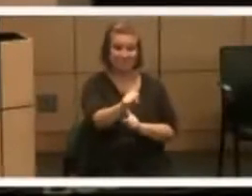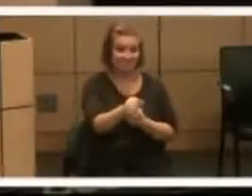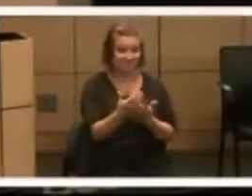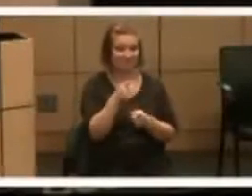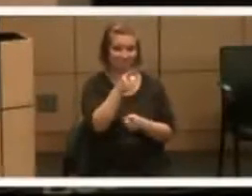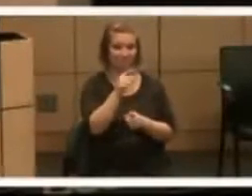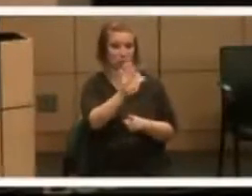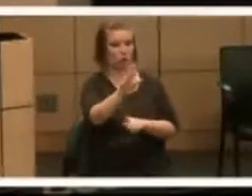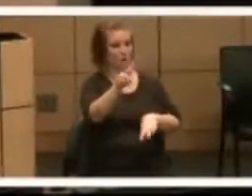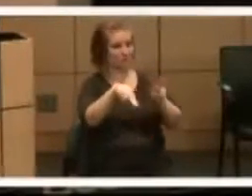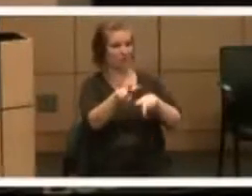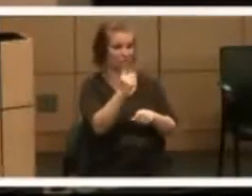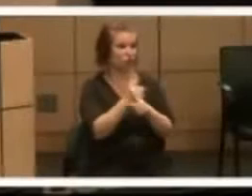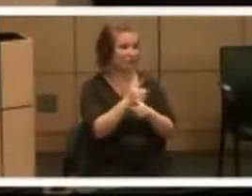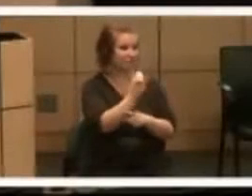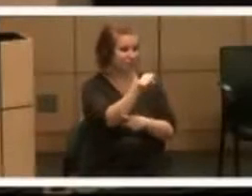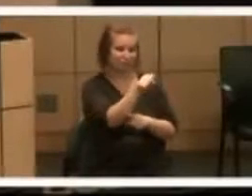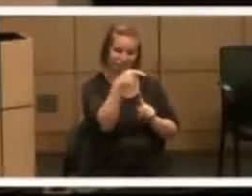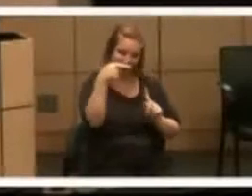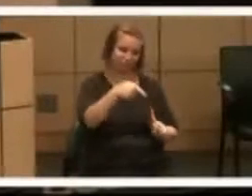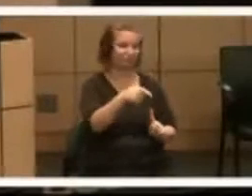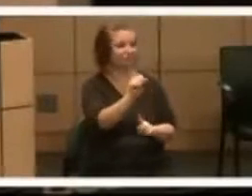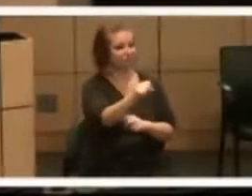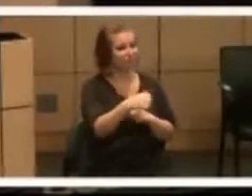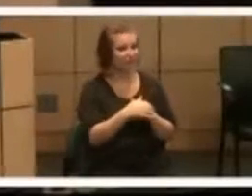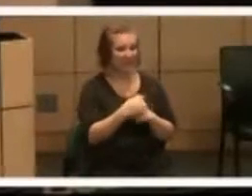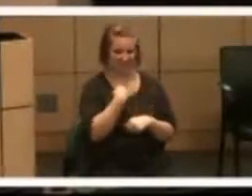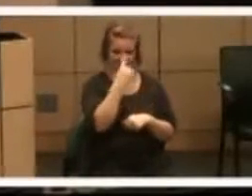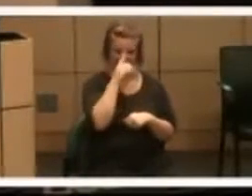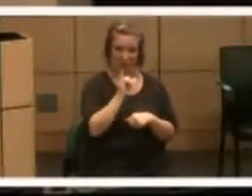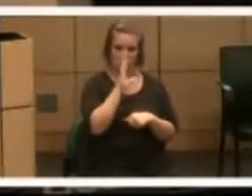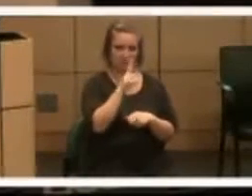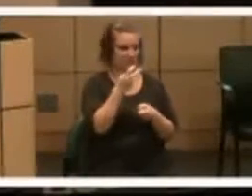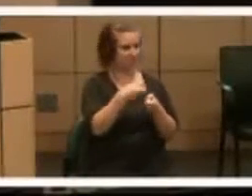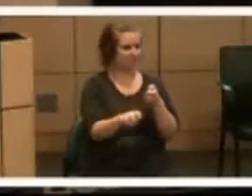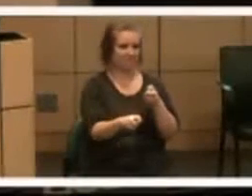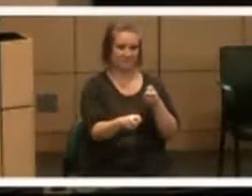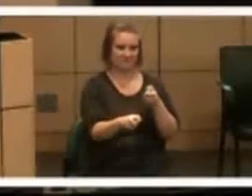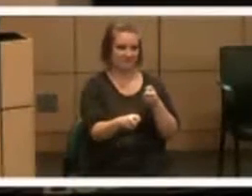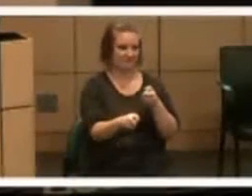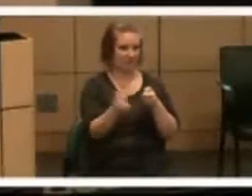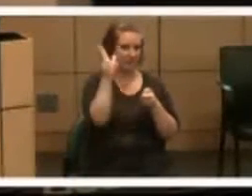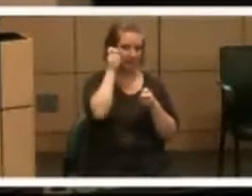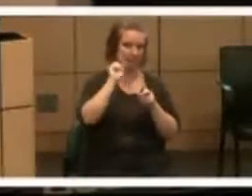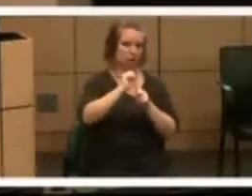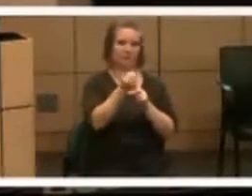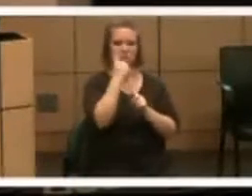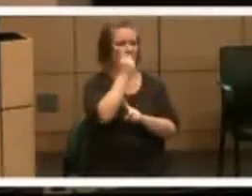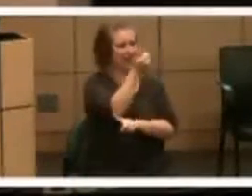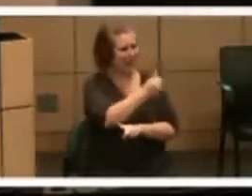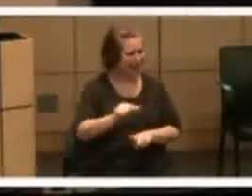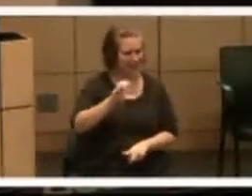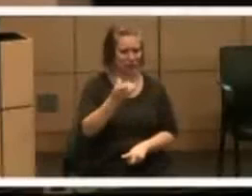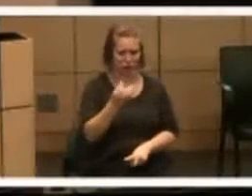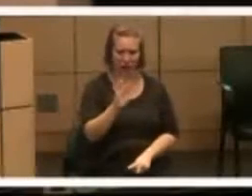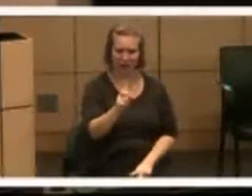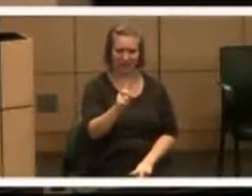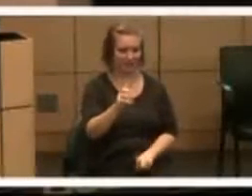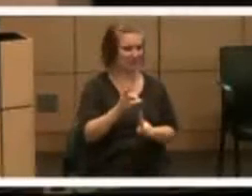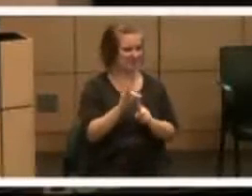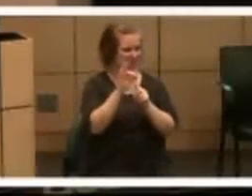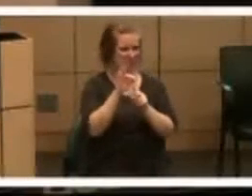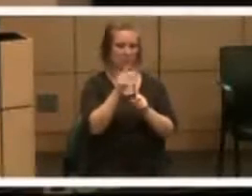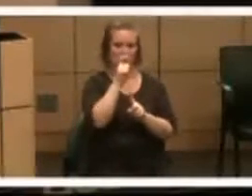your observations are spot on. I think that would be a really difficult listening situation for any child, let alone a child with hearing